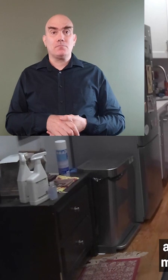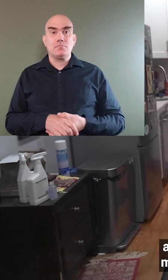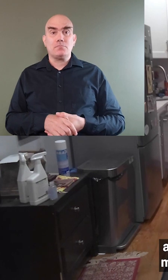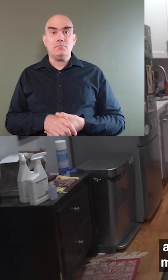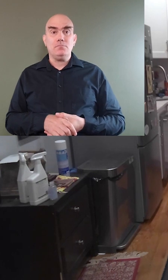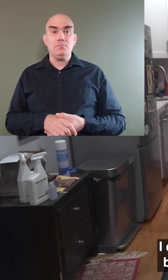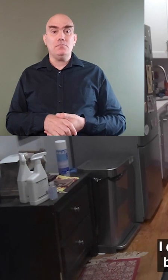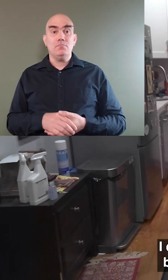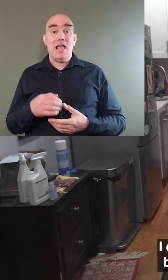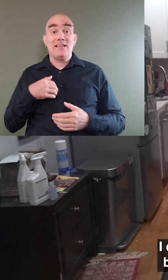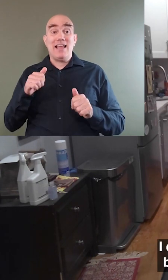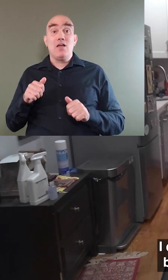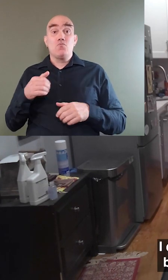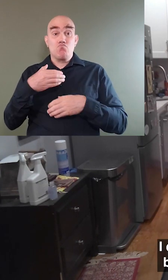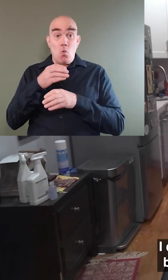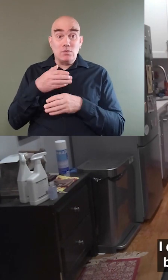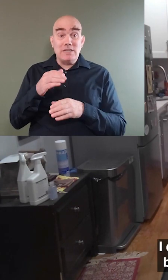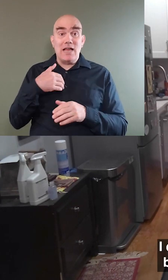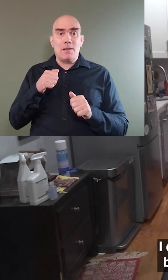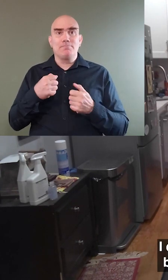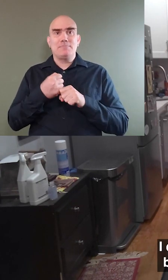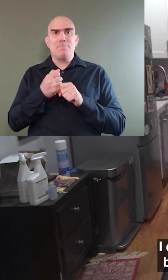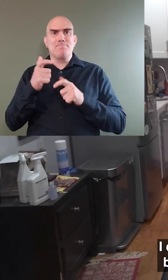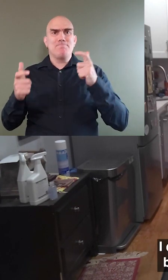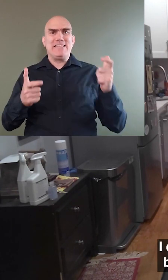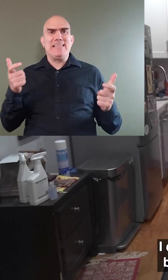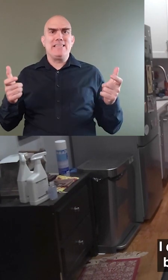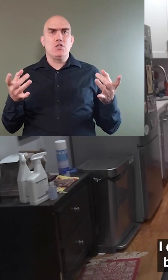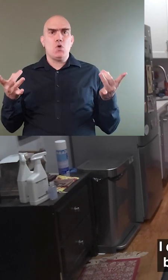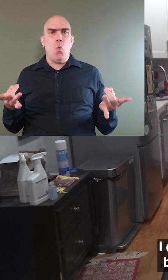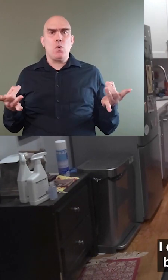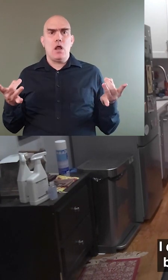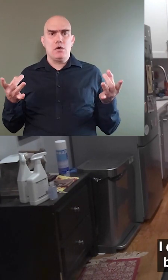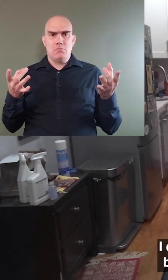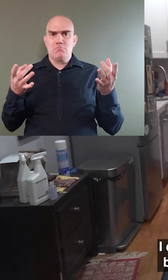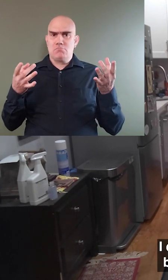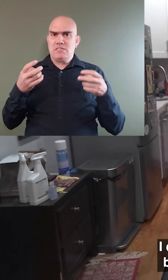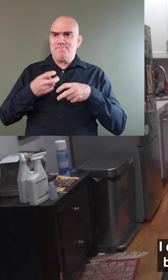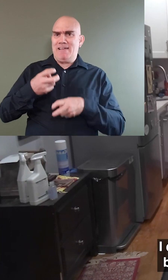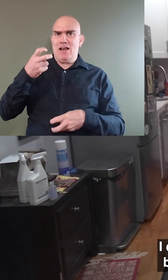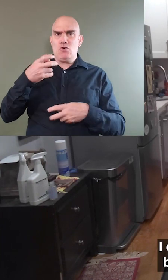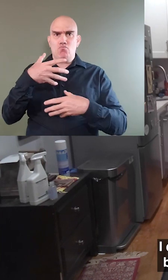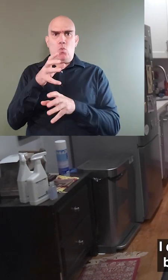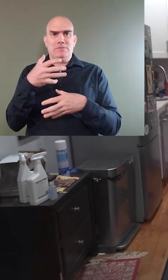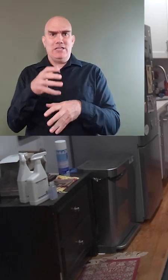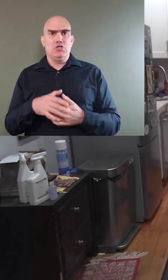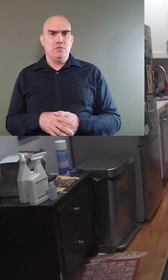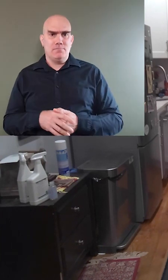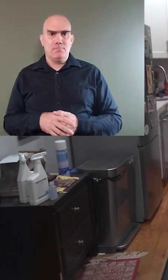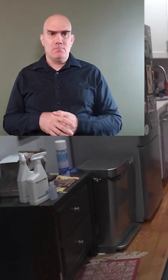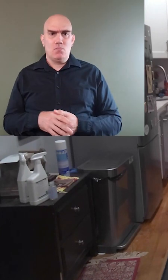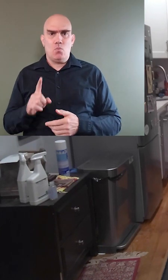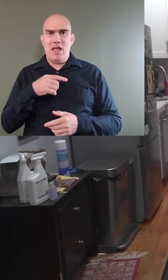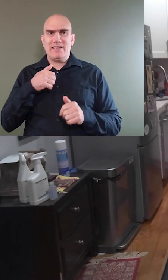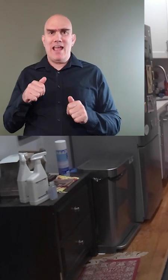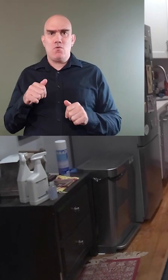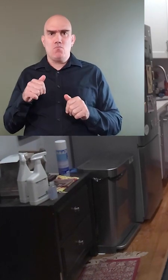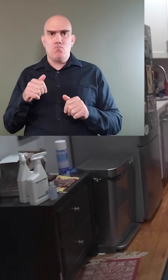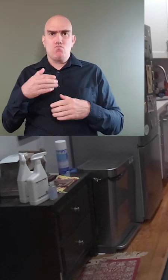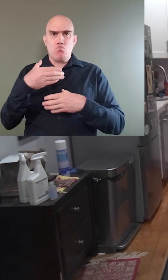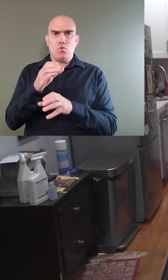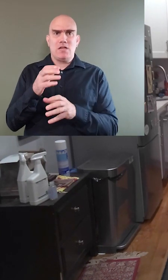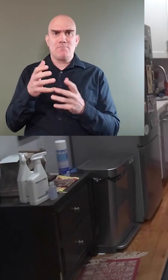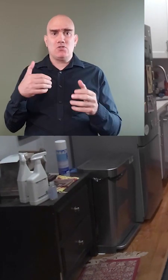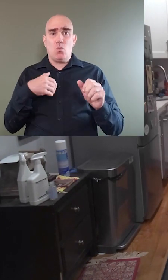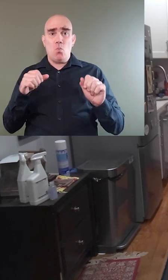still. I can rotate, and I can make big yoga spinal rotations where I can rotate as